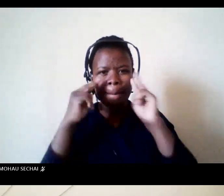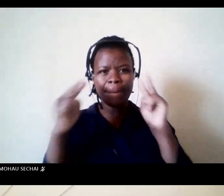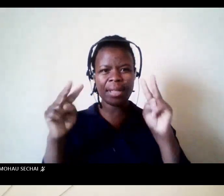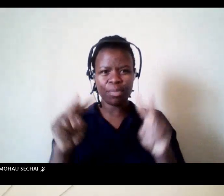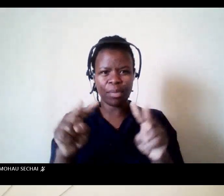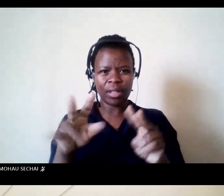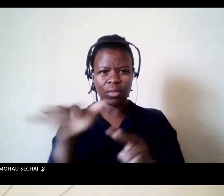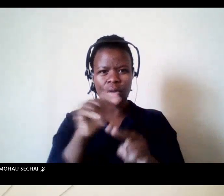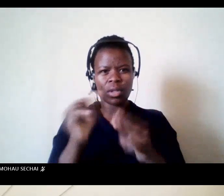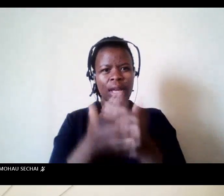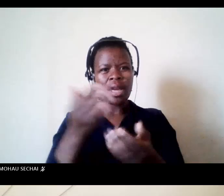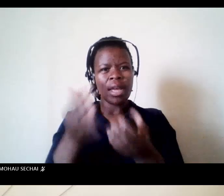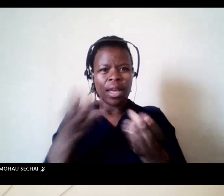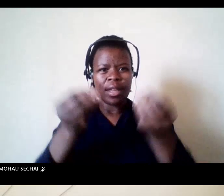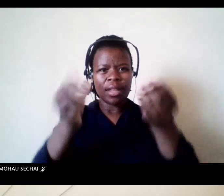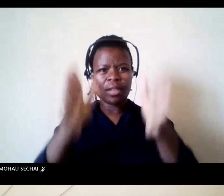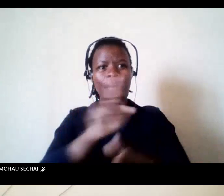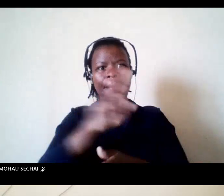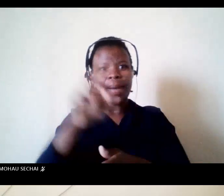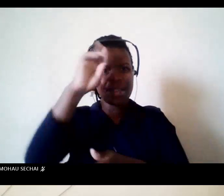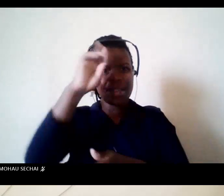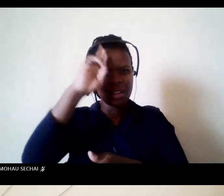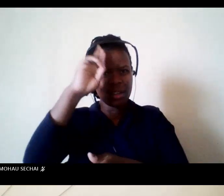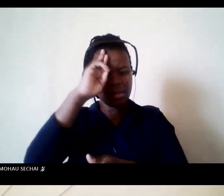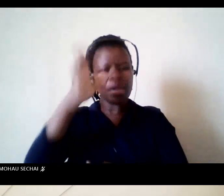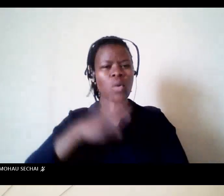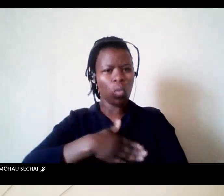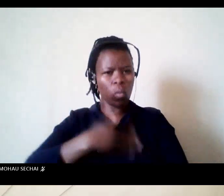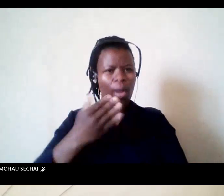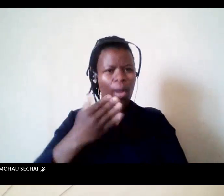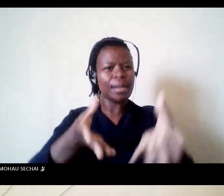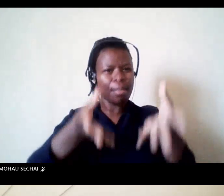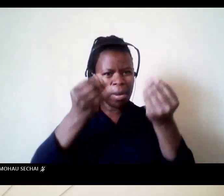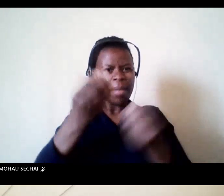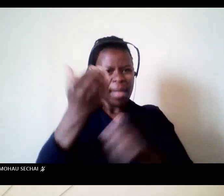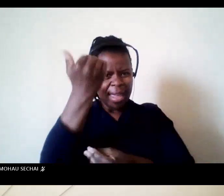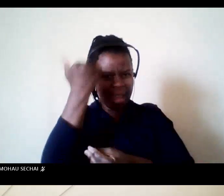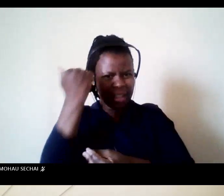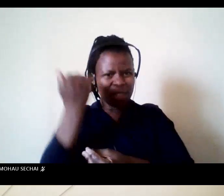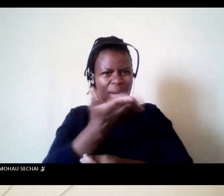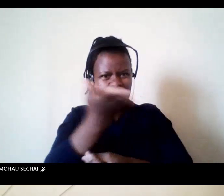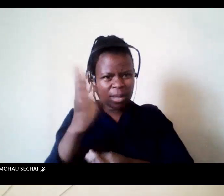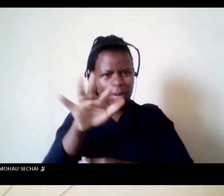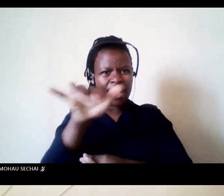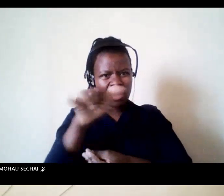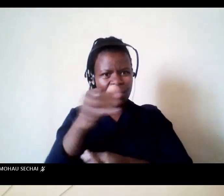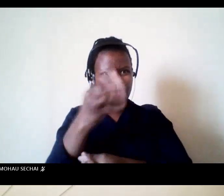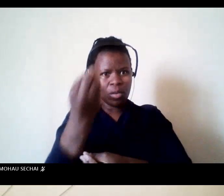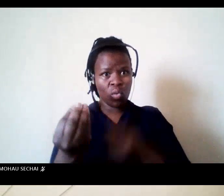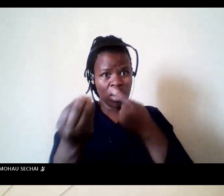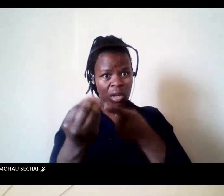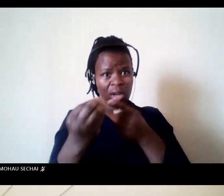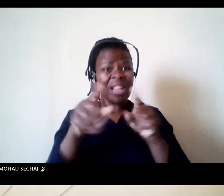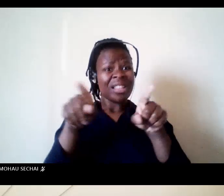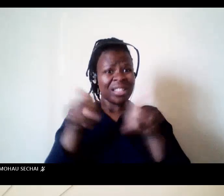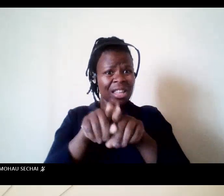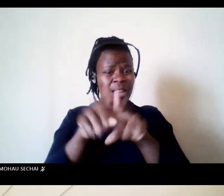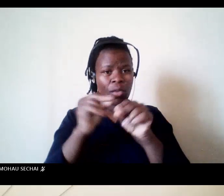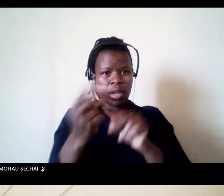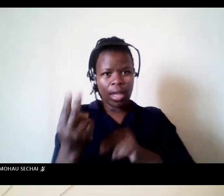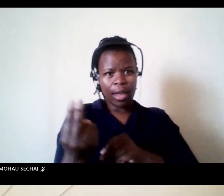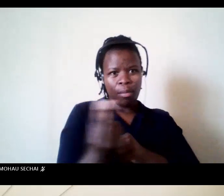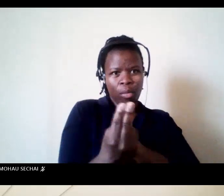because remember, I wanted to get their experiences when it comes to the child. And when I put them both in the